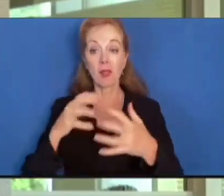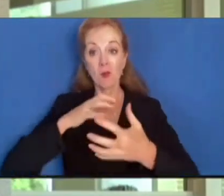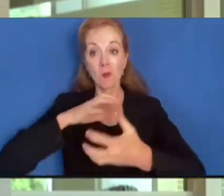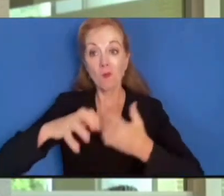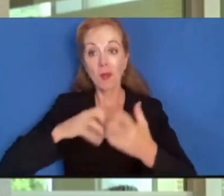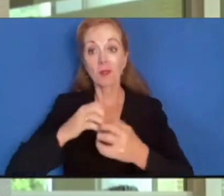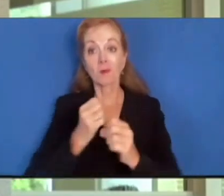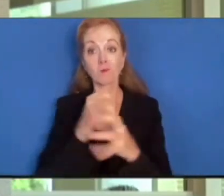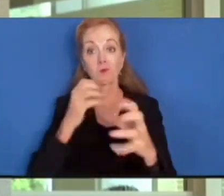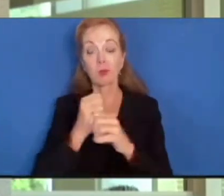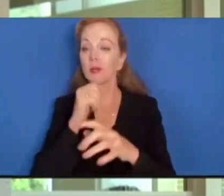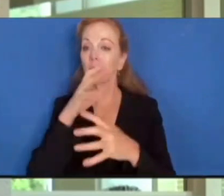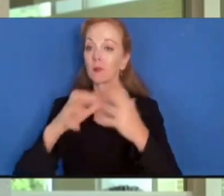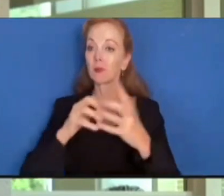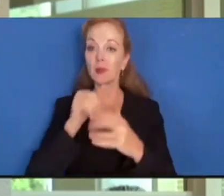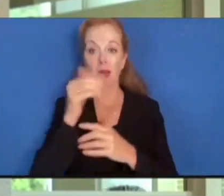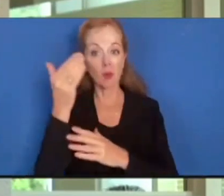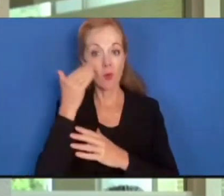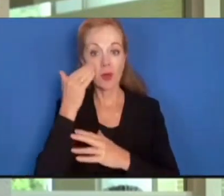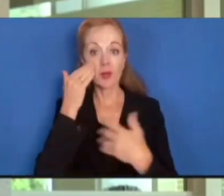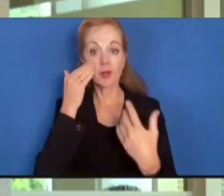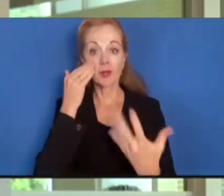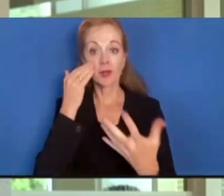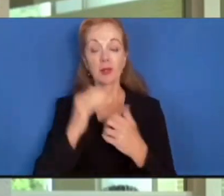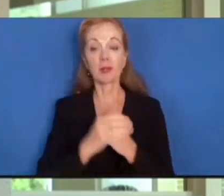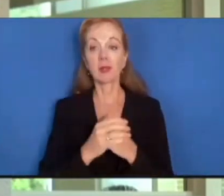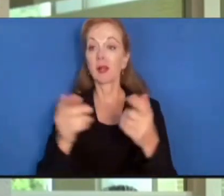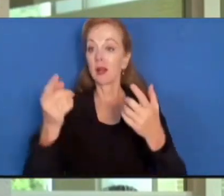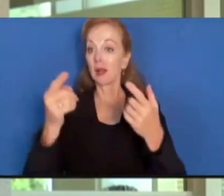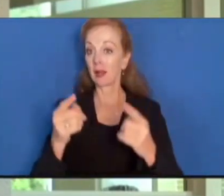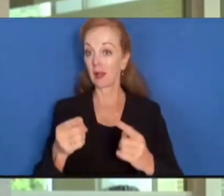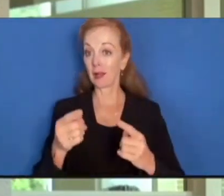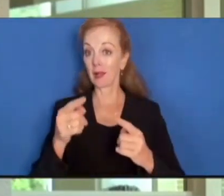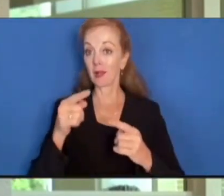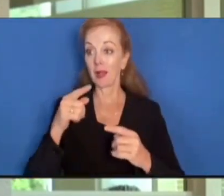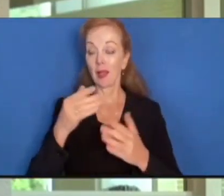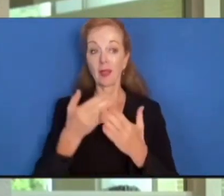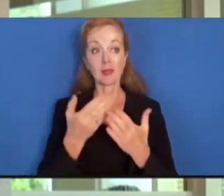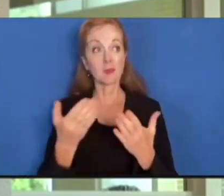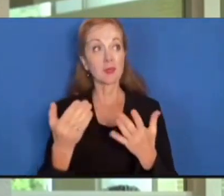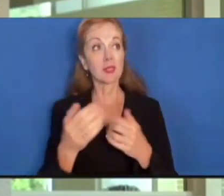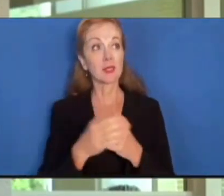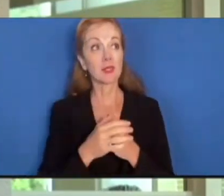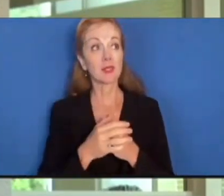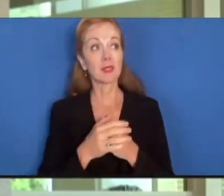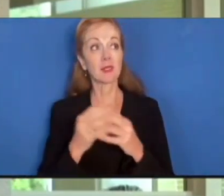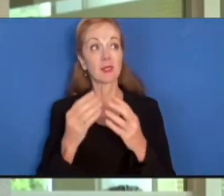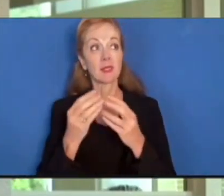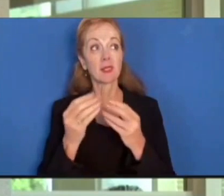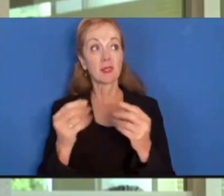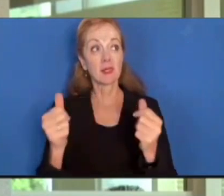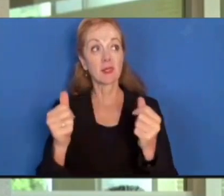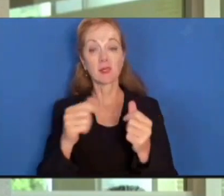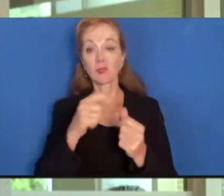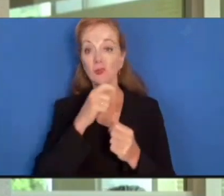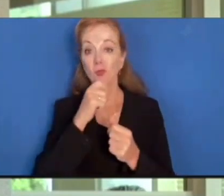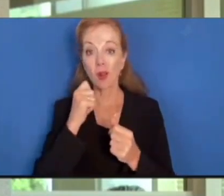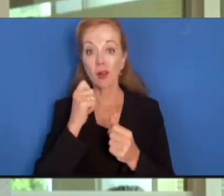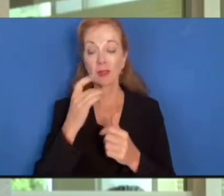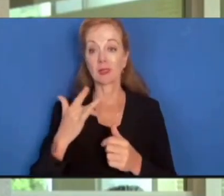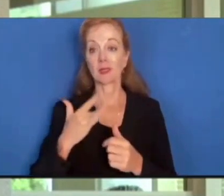shouldn't be mixed and they're not aware of it. And so what happens is, as these materials degrade or dry out, the